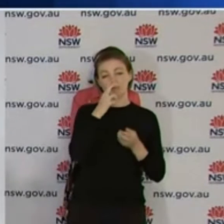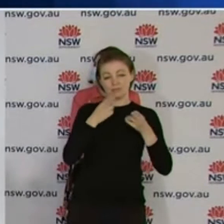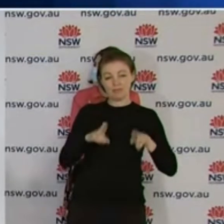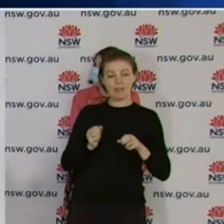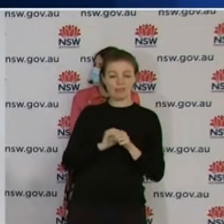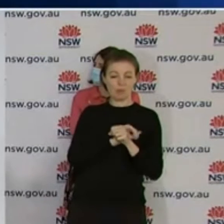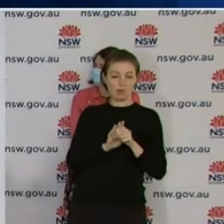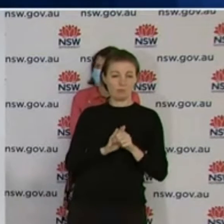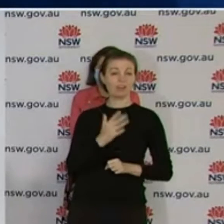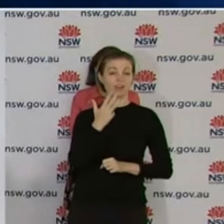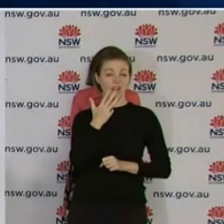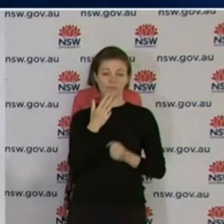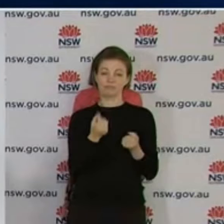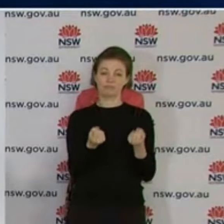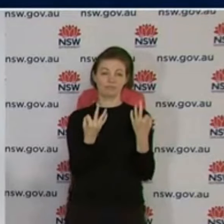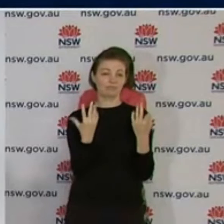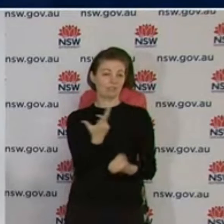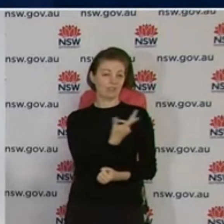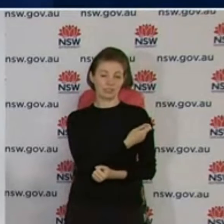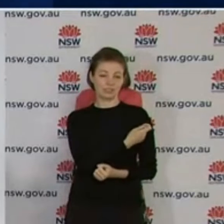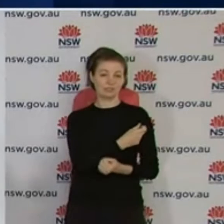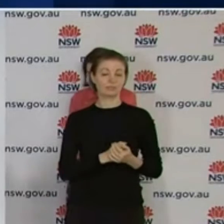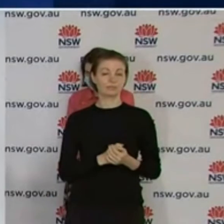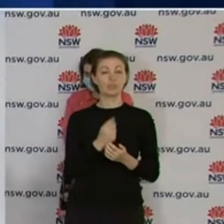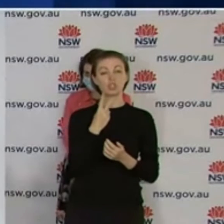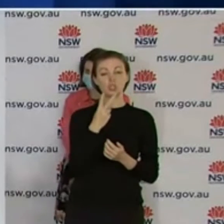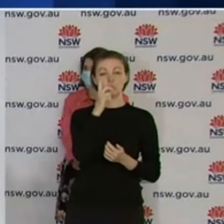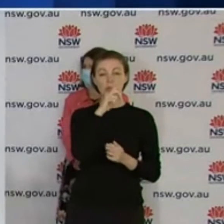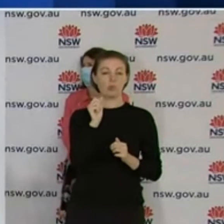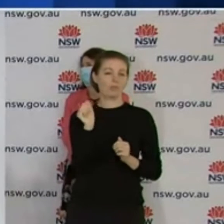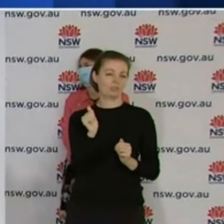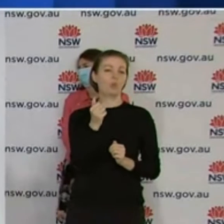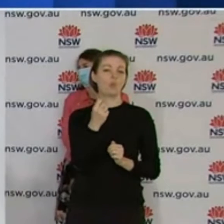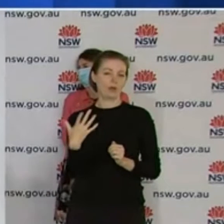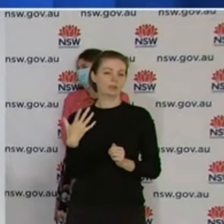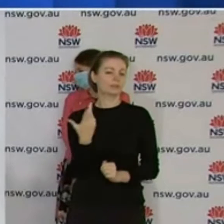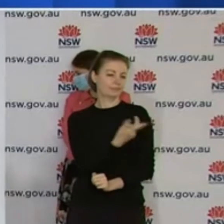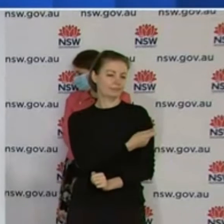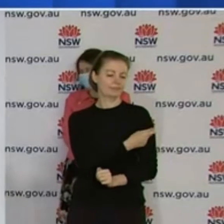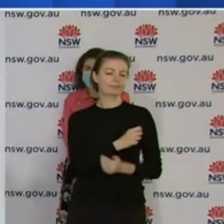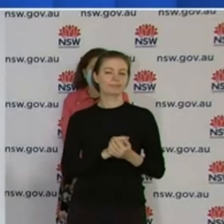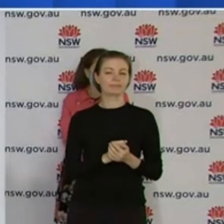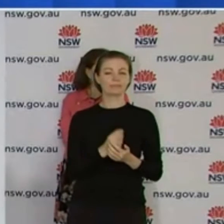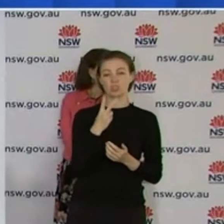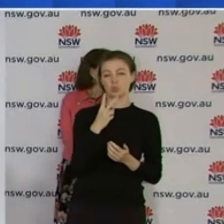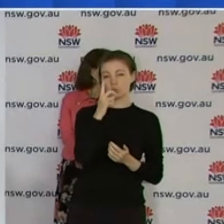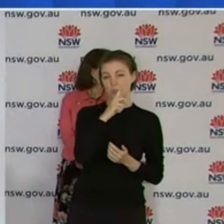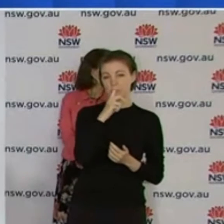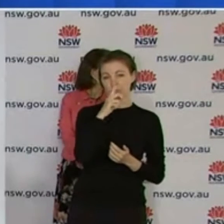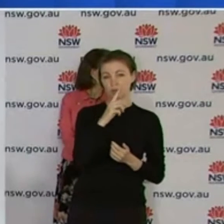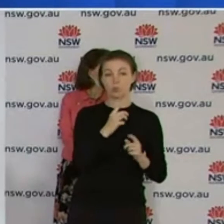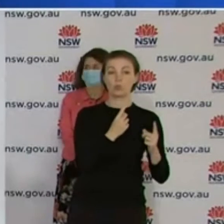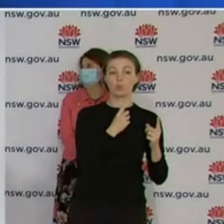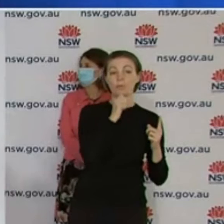COVID, 9 people were not vaccinated. 2 people had received 1 dose of COVID-19 vaccine, and 2 people, a man in